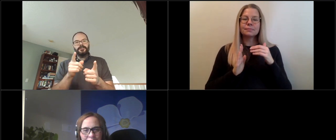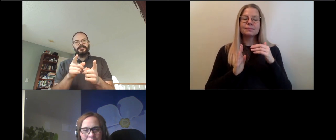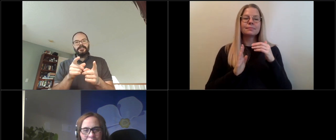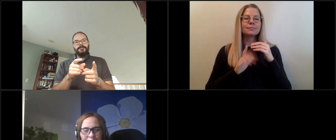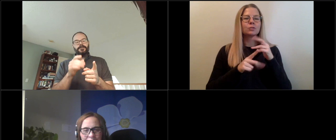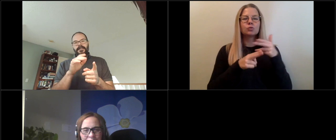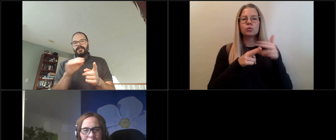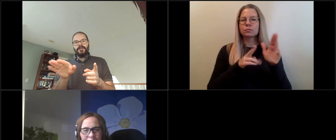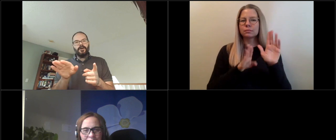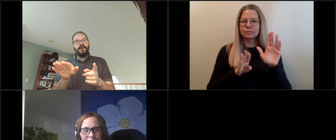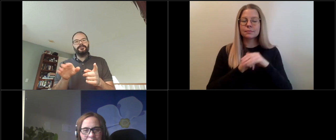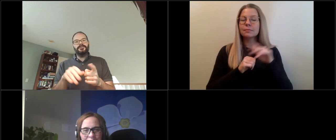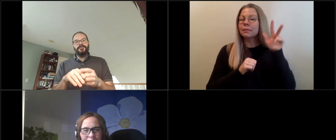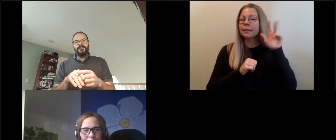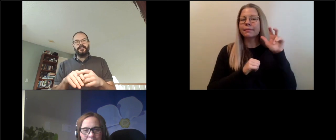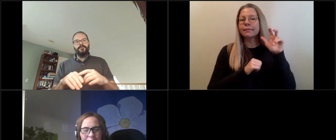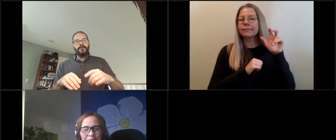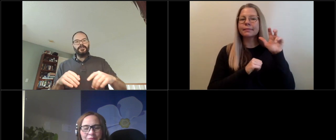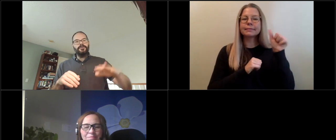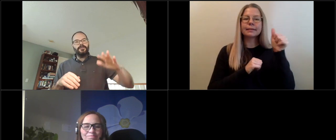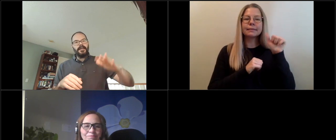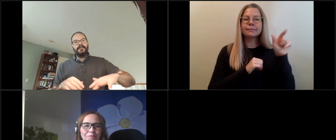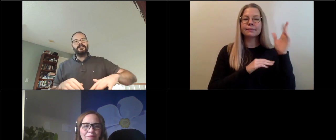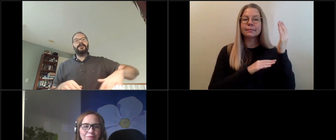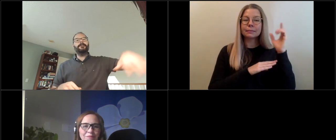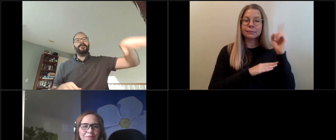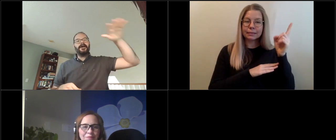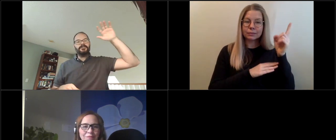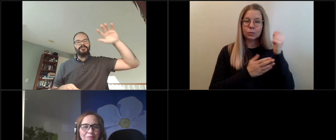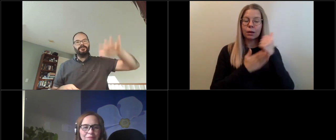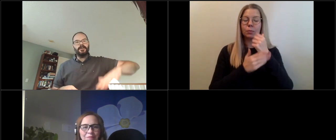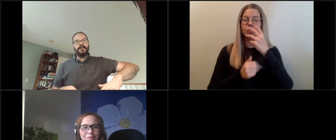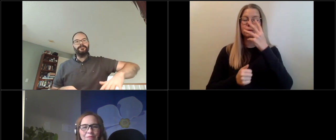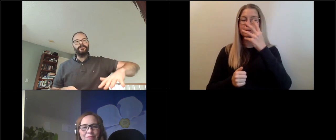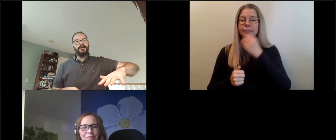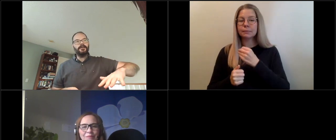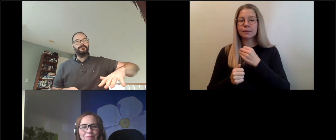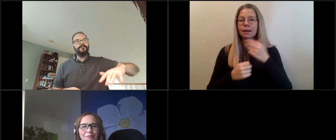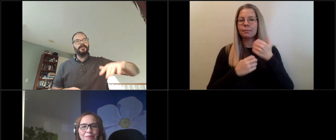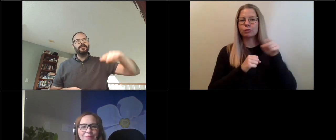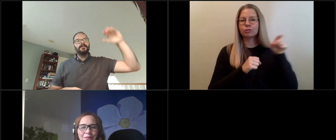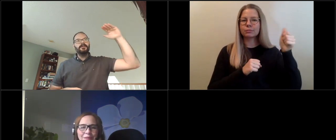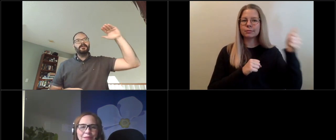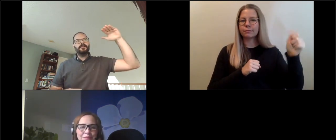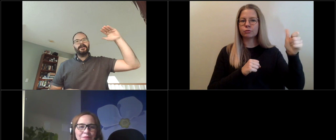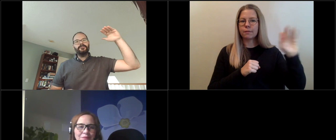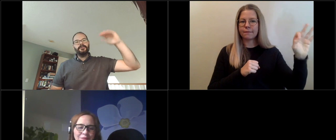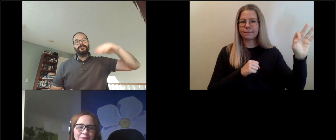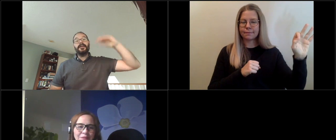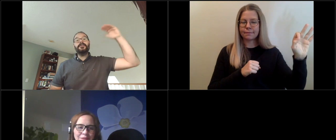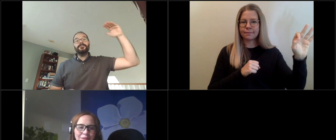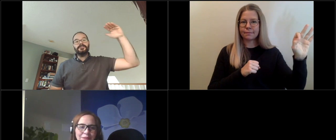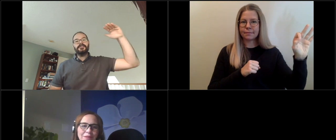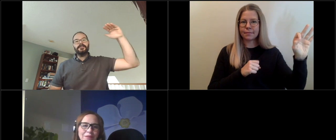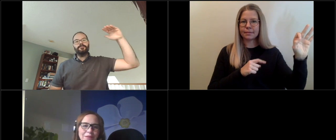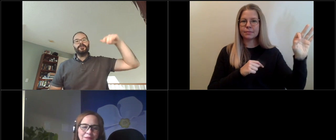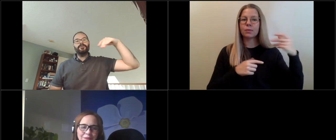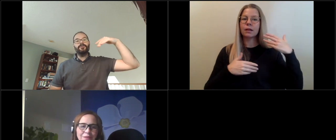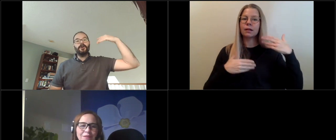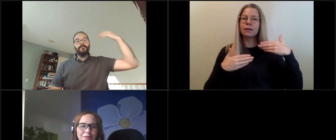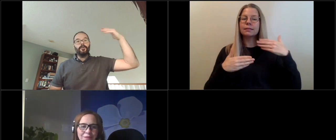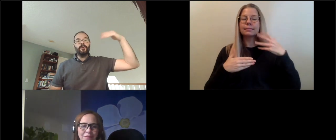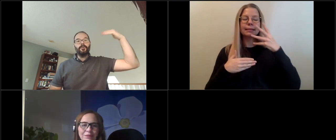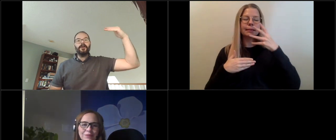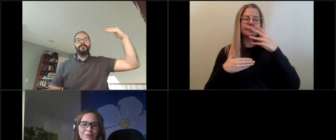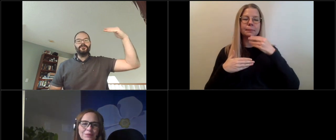for you to fall asleep, but then it's off, so that when you then come back to a level of lighter sleep when